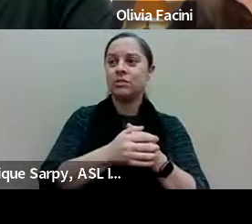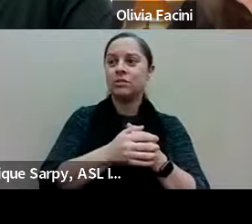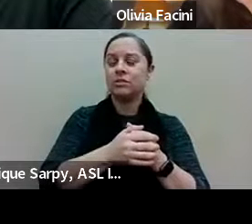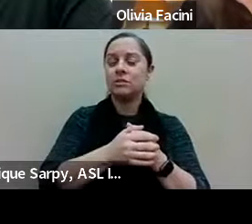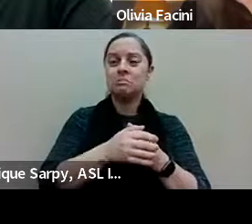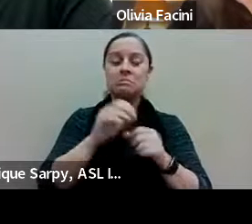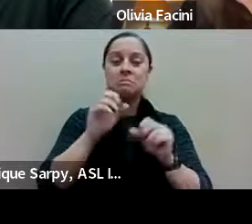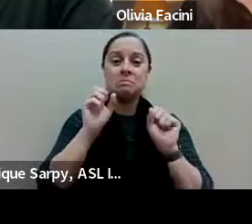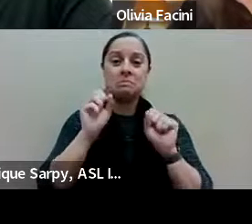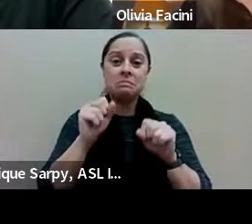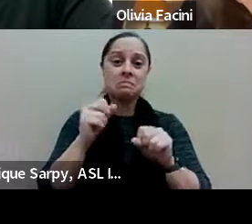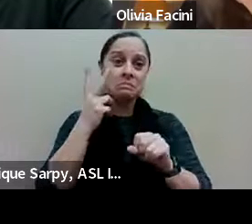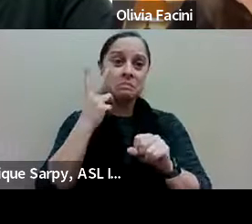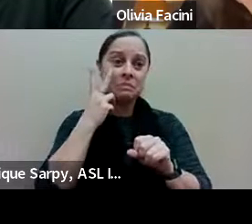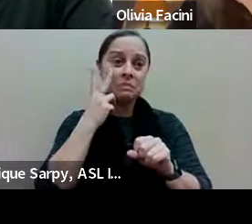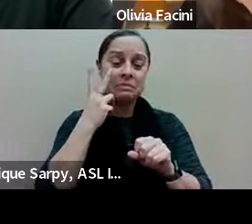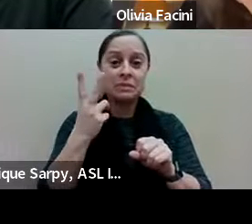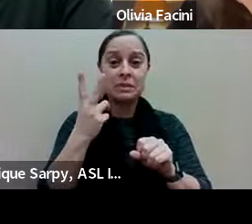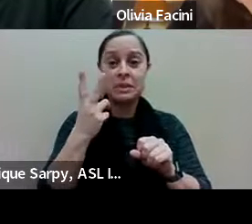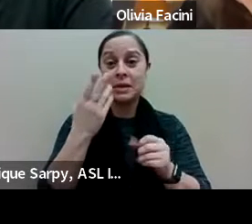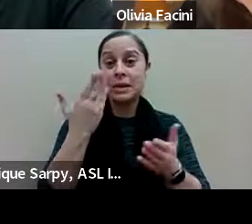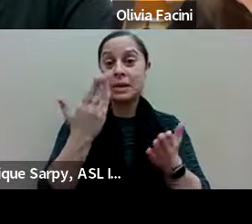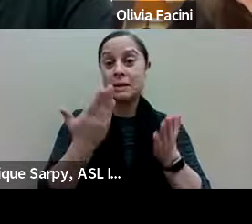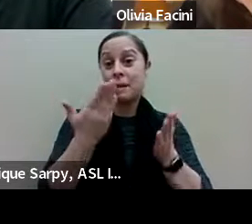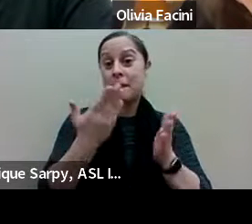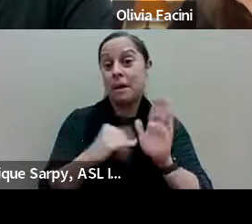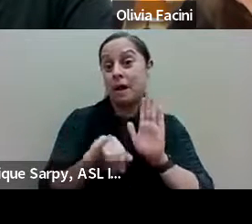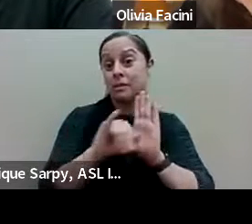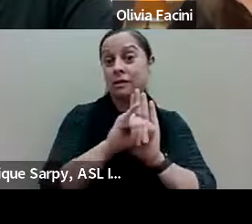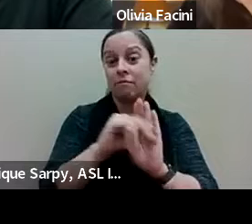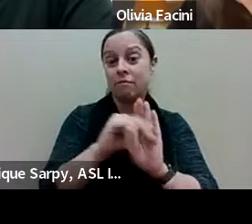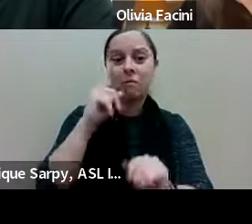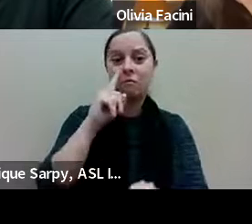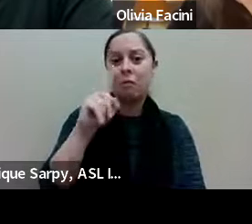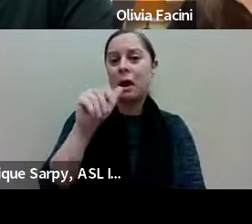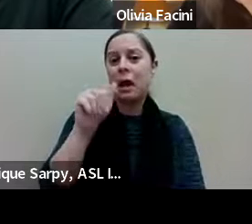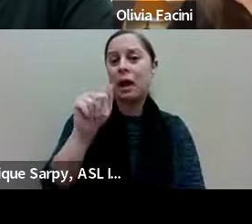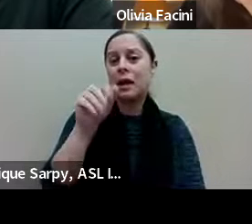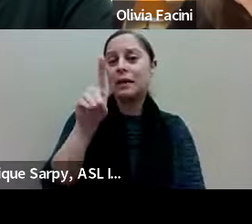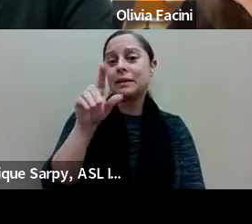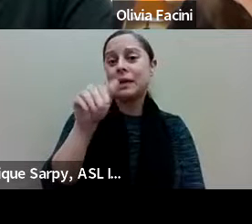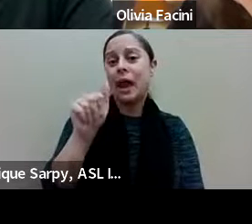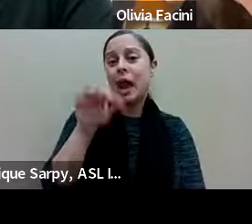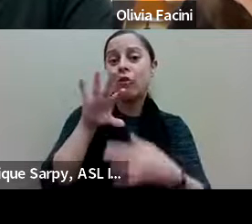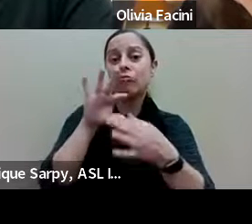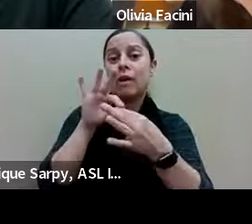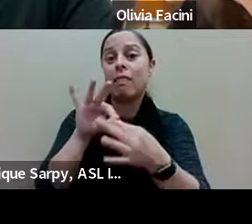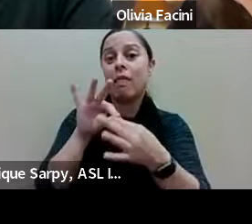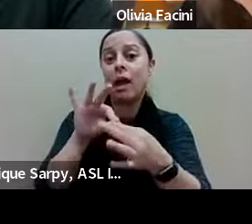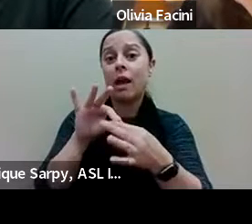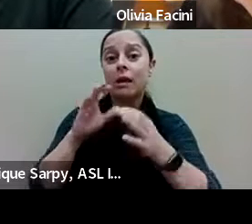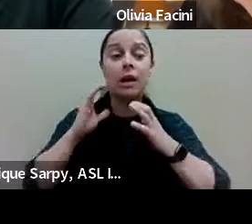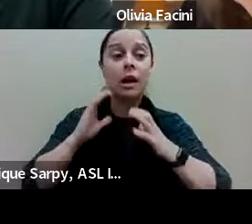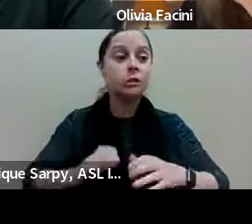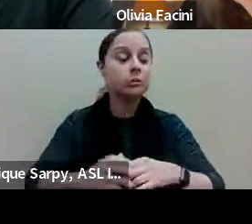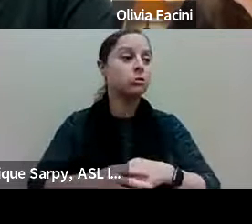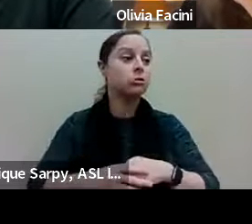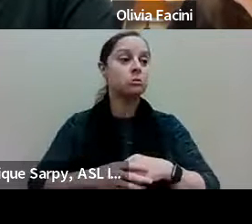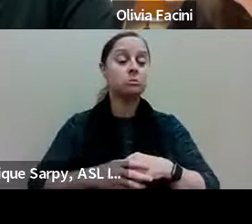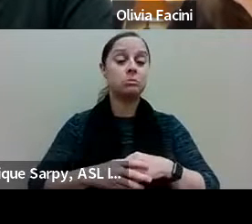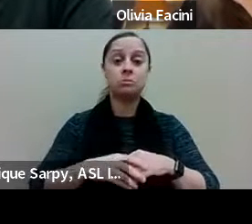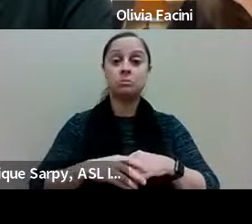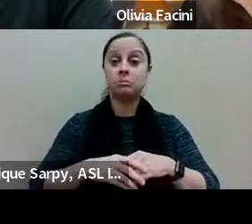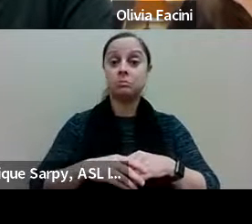might be identified for ADA related customers, it would be something that I